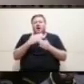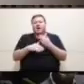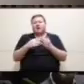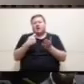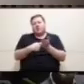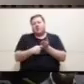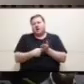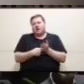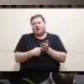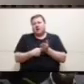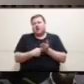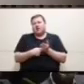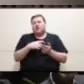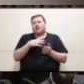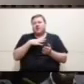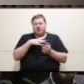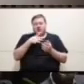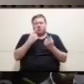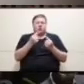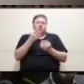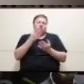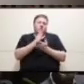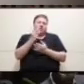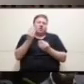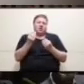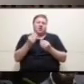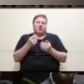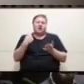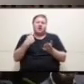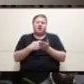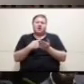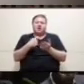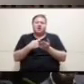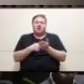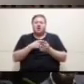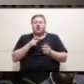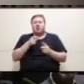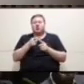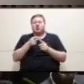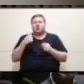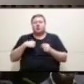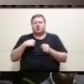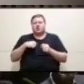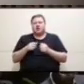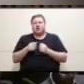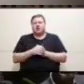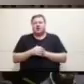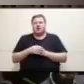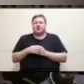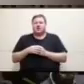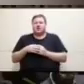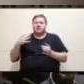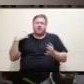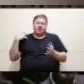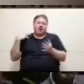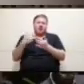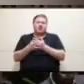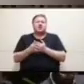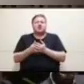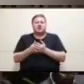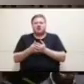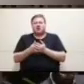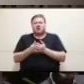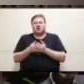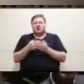will also do the right thing and pay it over to the municipality. Up until the expiry of his contract,